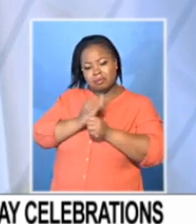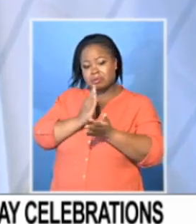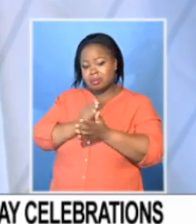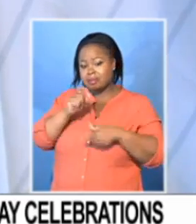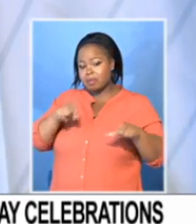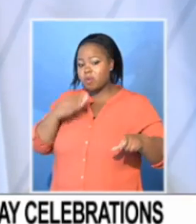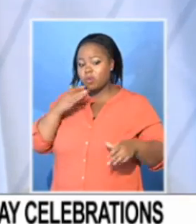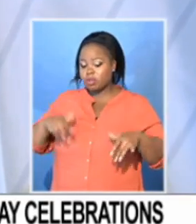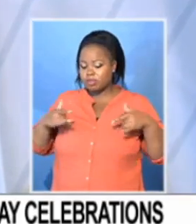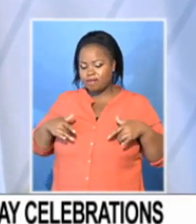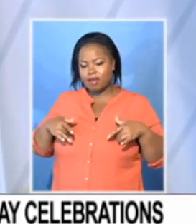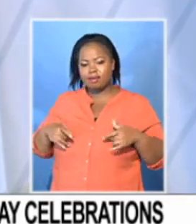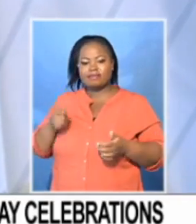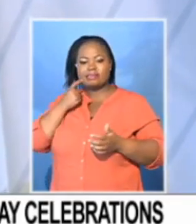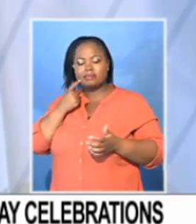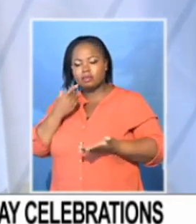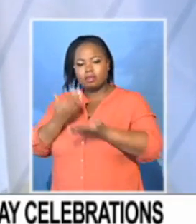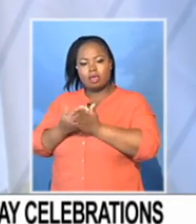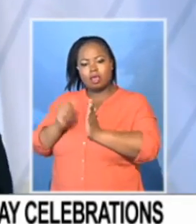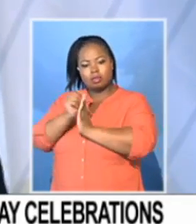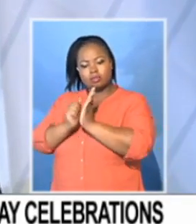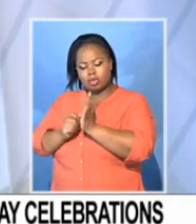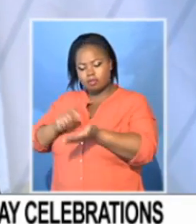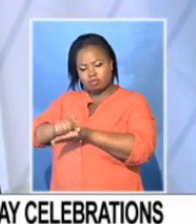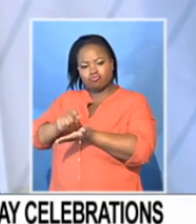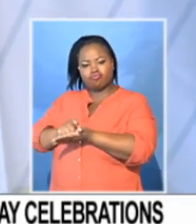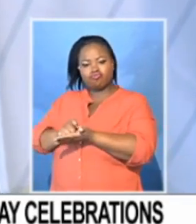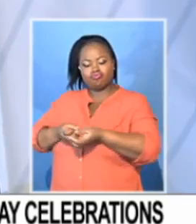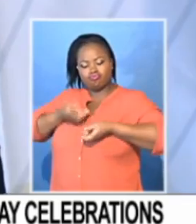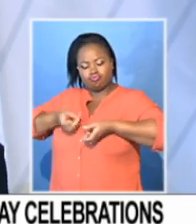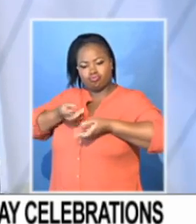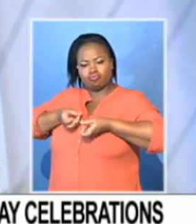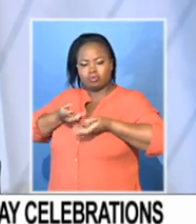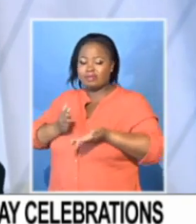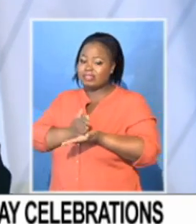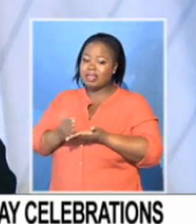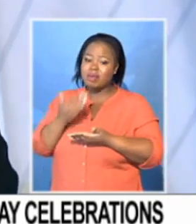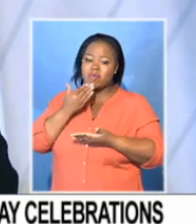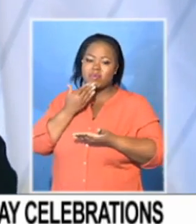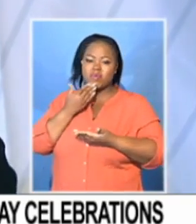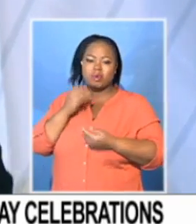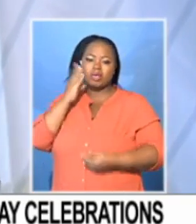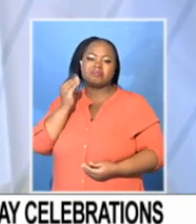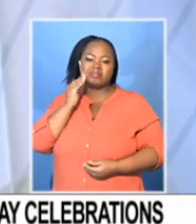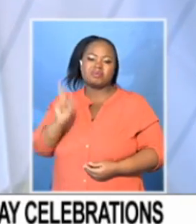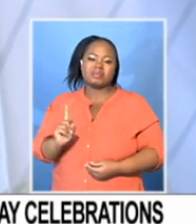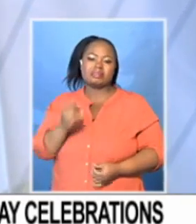survivors of sexual offenses, domestic